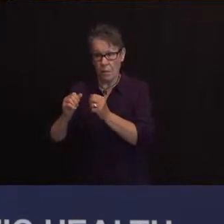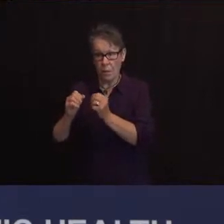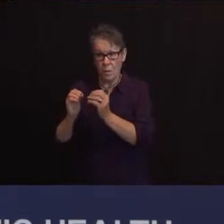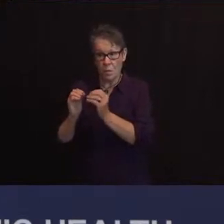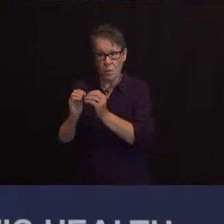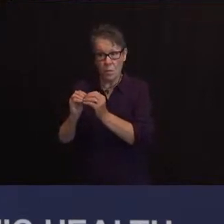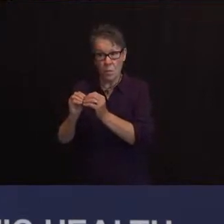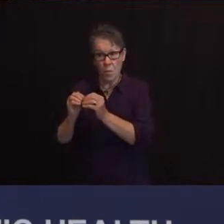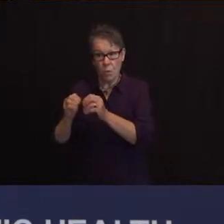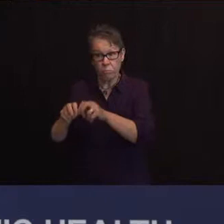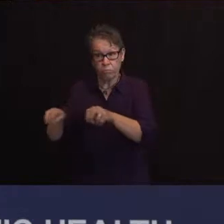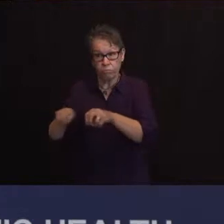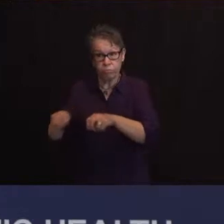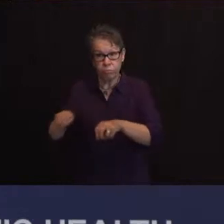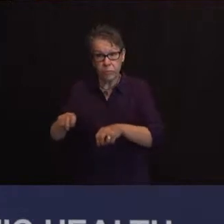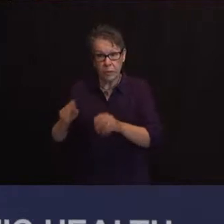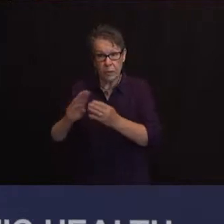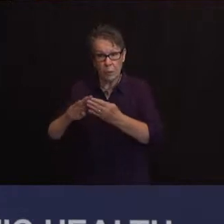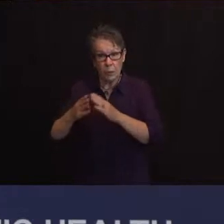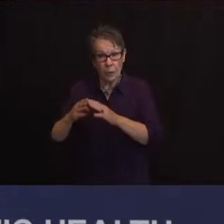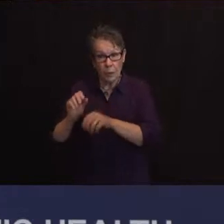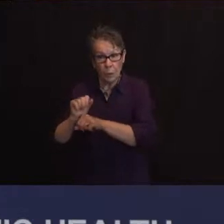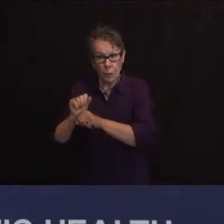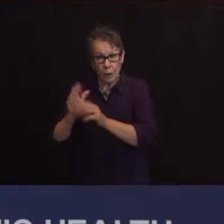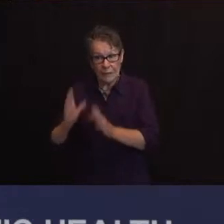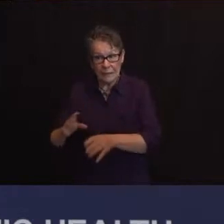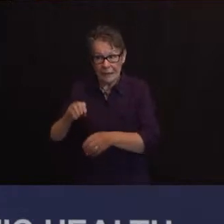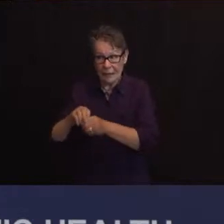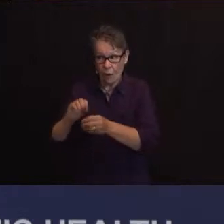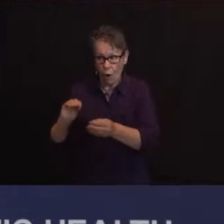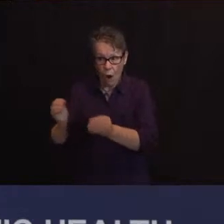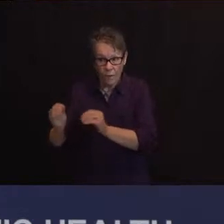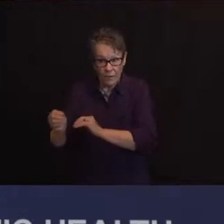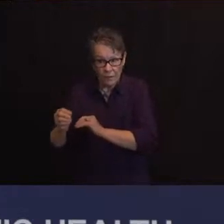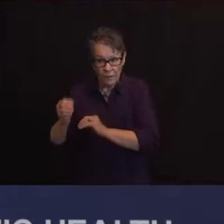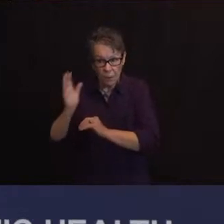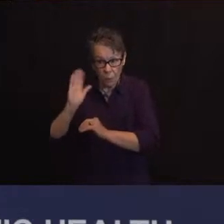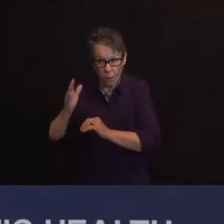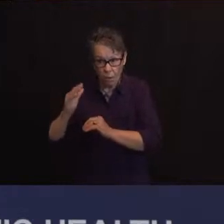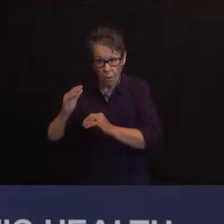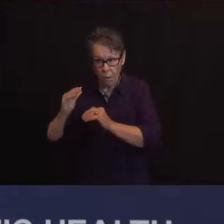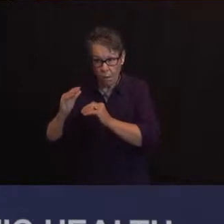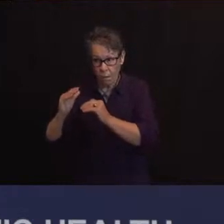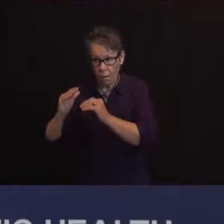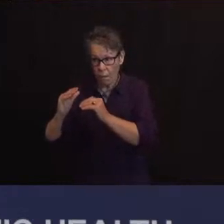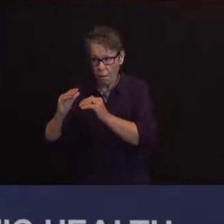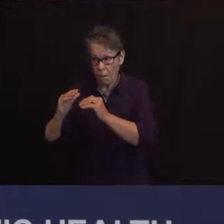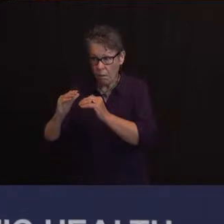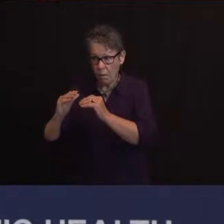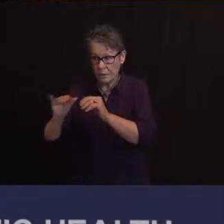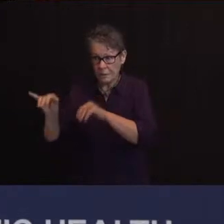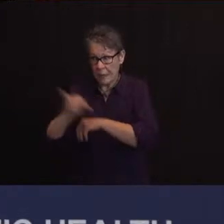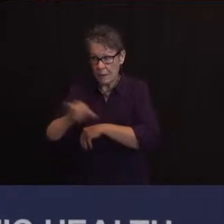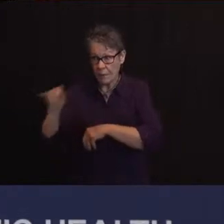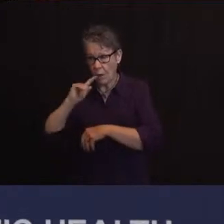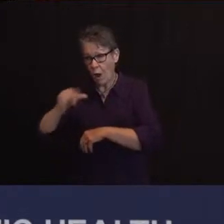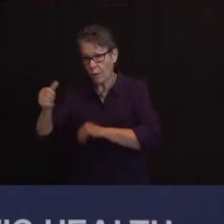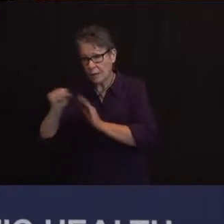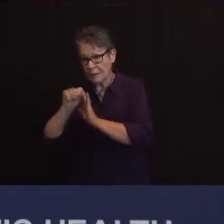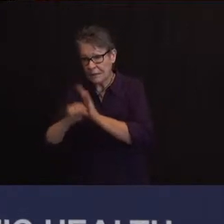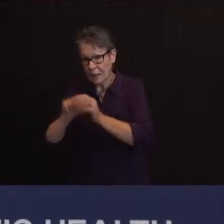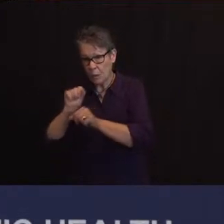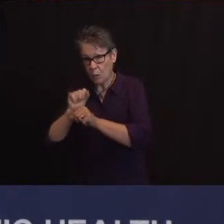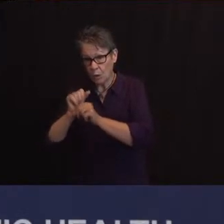workers? And if so, when? And then from Colleen O'Day over at NJ Spotlight, any comment on